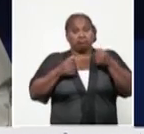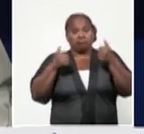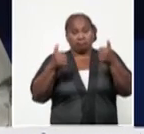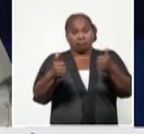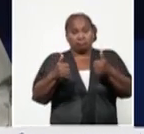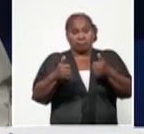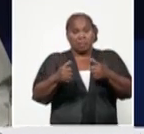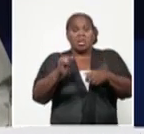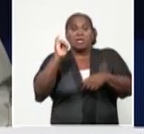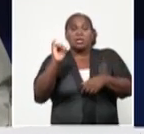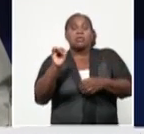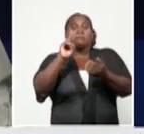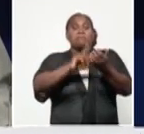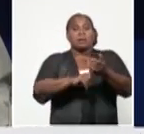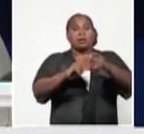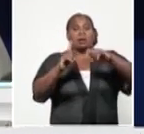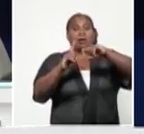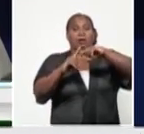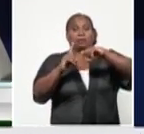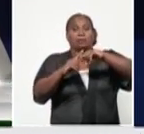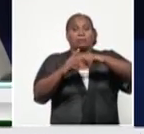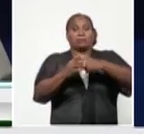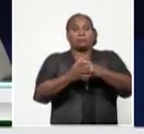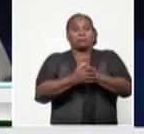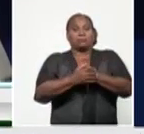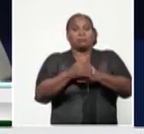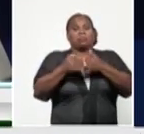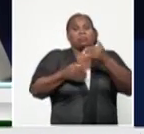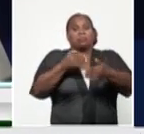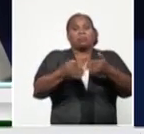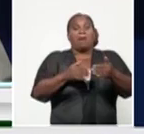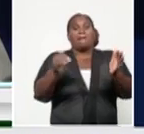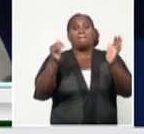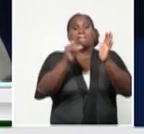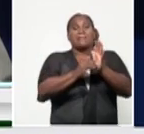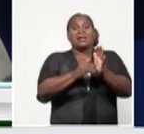1,701 were processed at the Pedro Curi Tropical Medicine Institute,